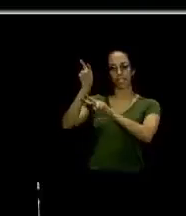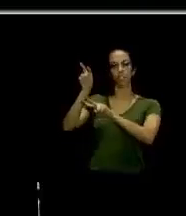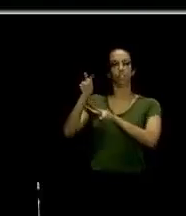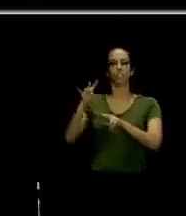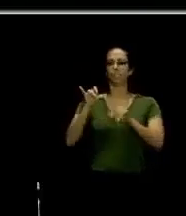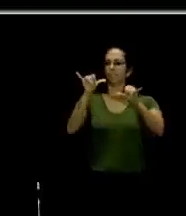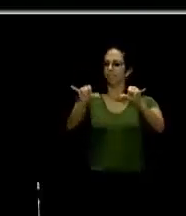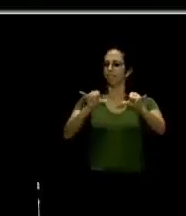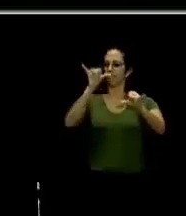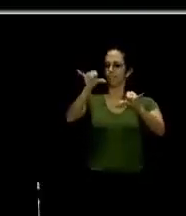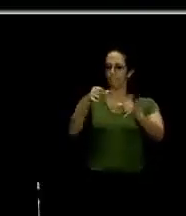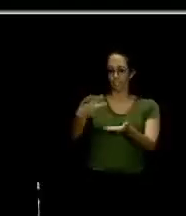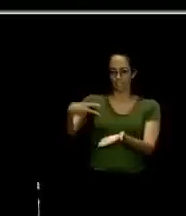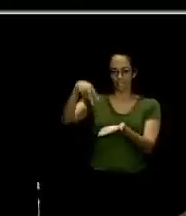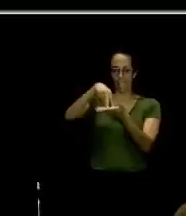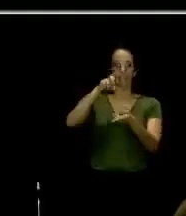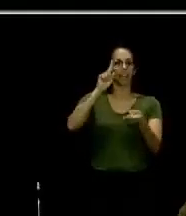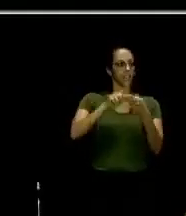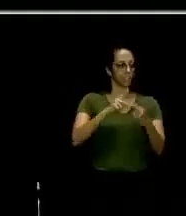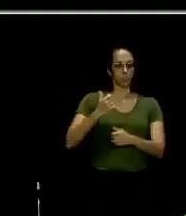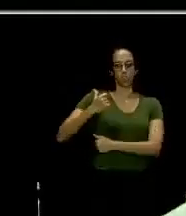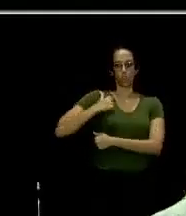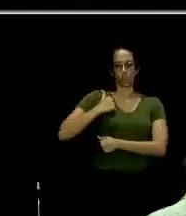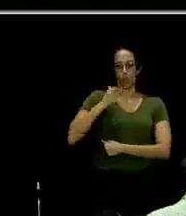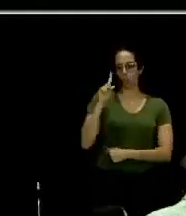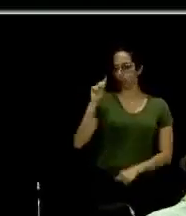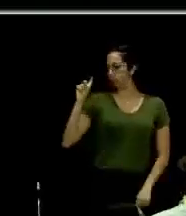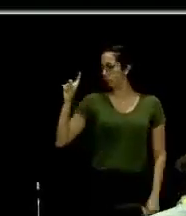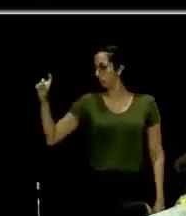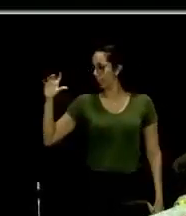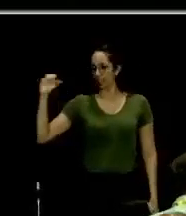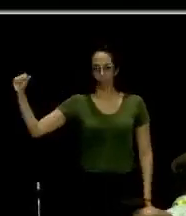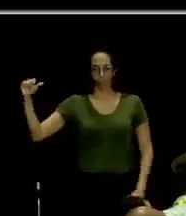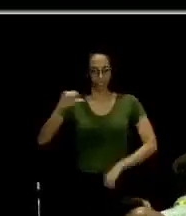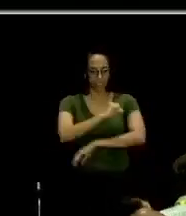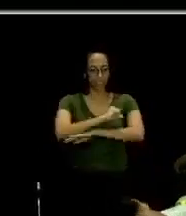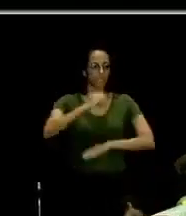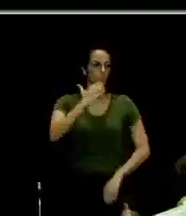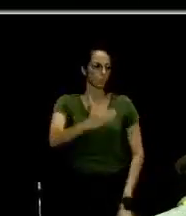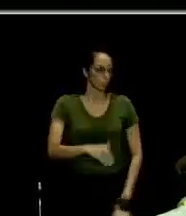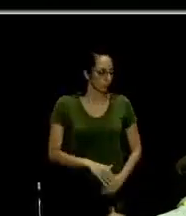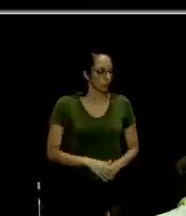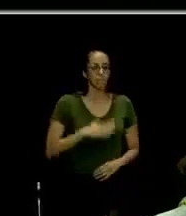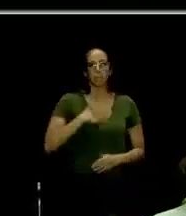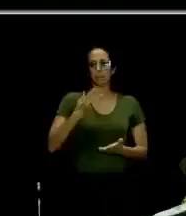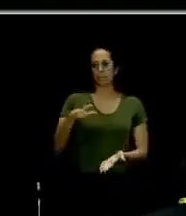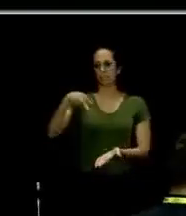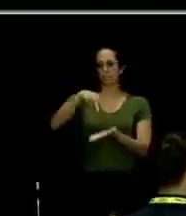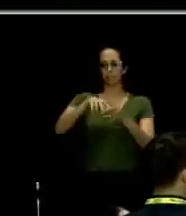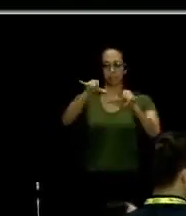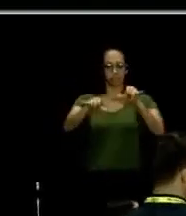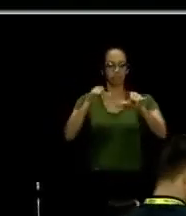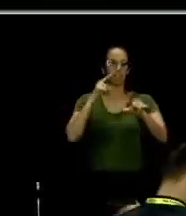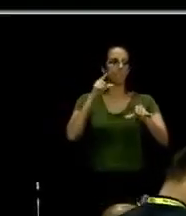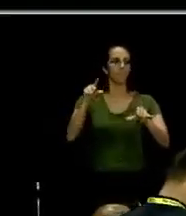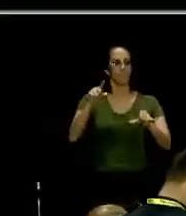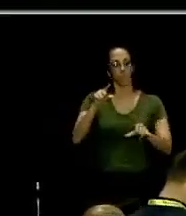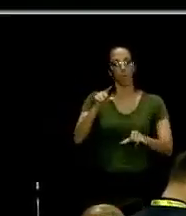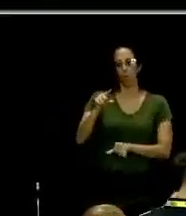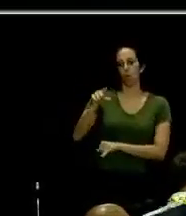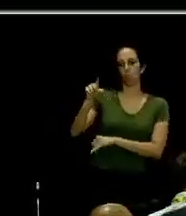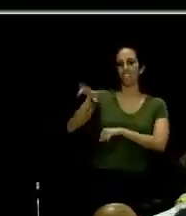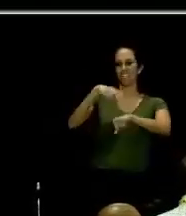standing until the guard has left the stage. Thank you. And please rise and remain standing for the national anthem by